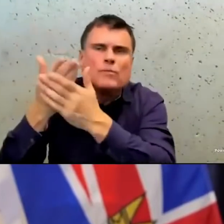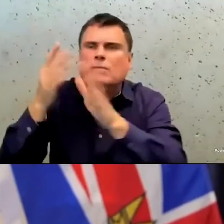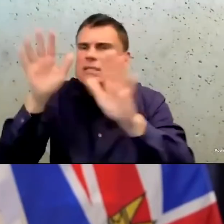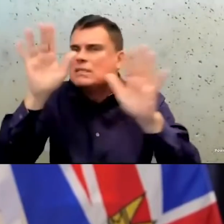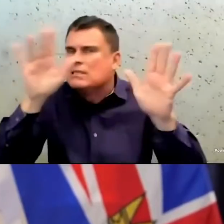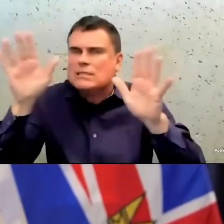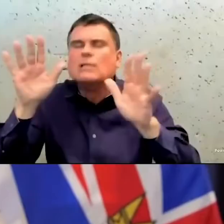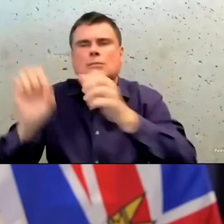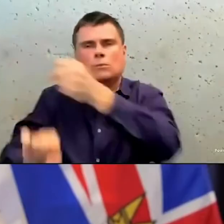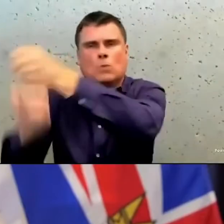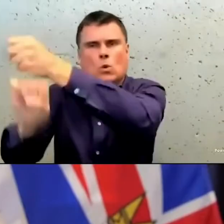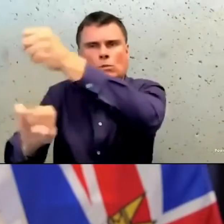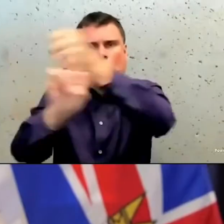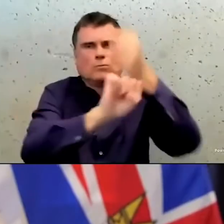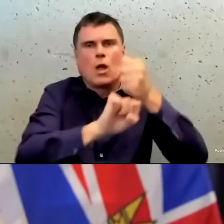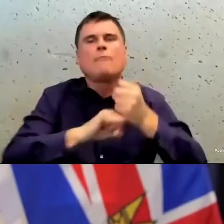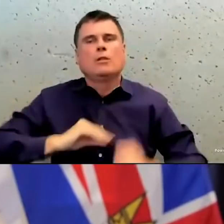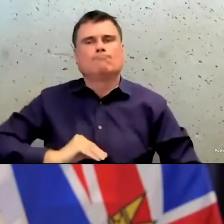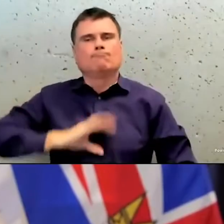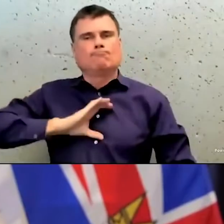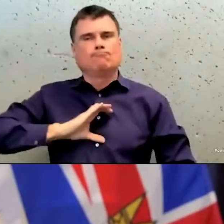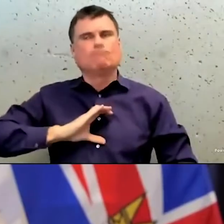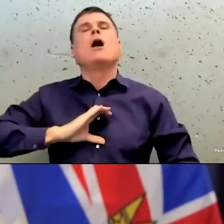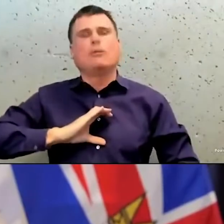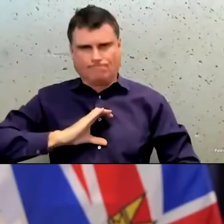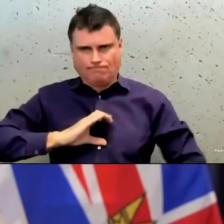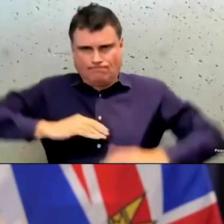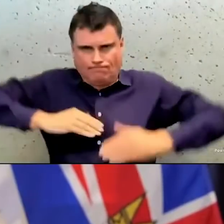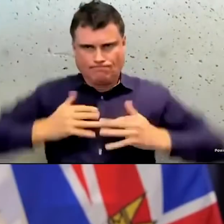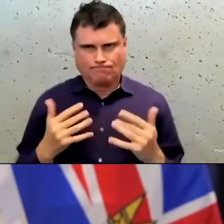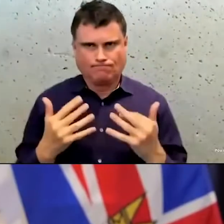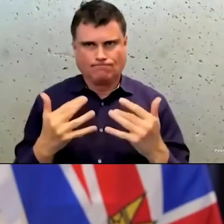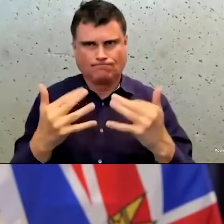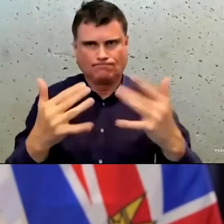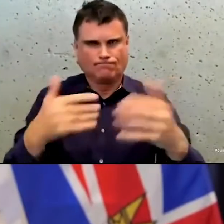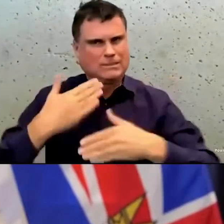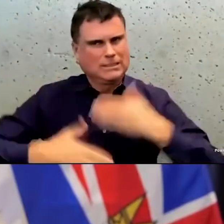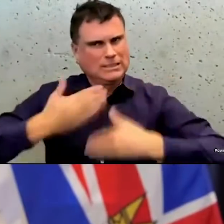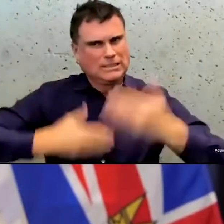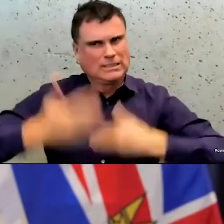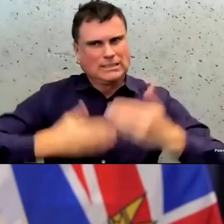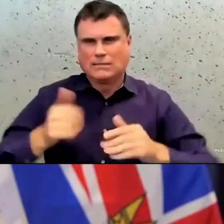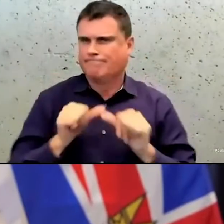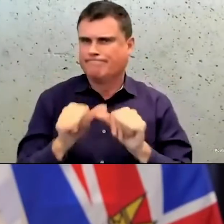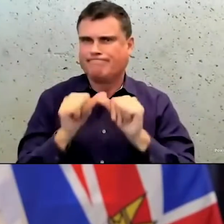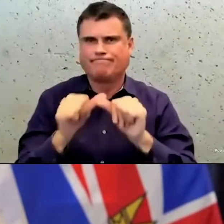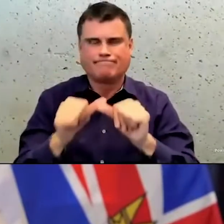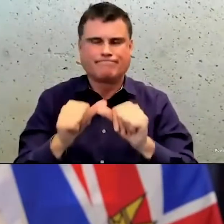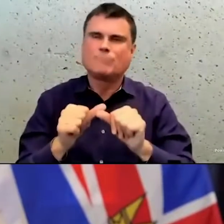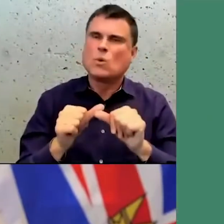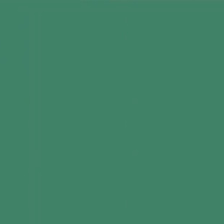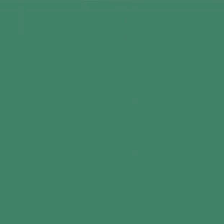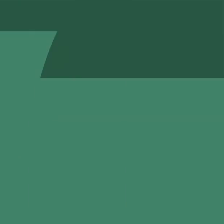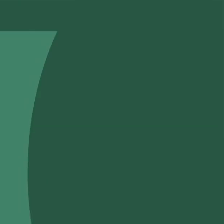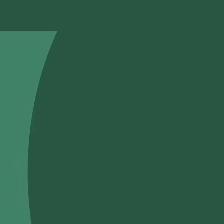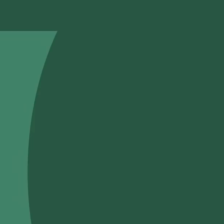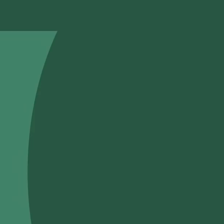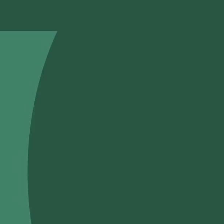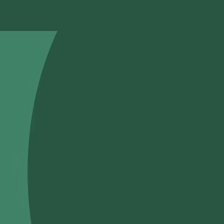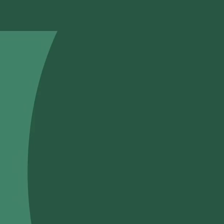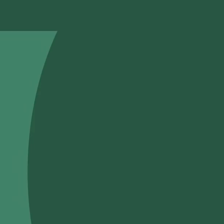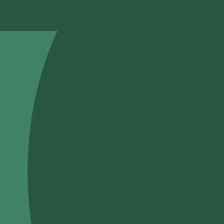forward, but renews our spirit as well. That's the power in today's news on vaccines for children 5 to 11.